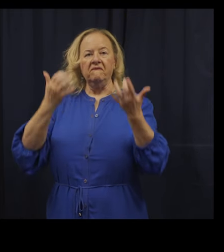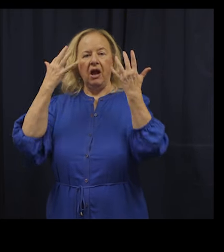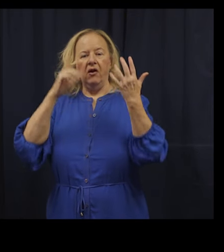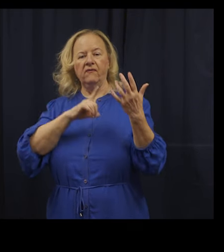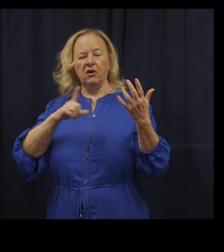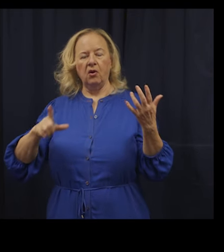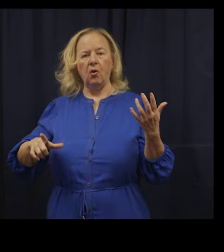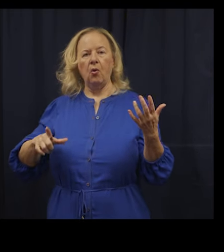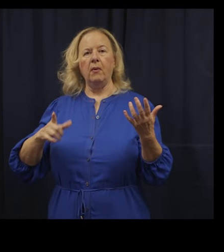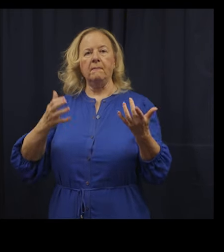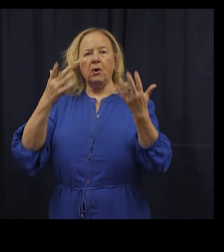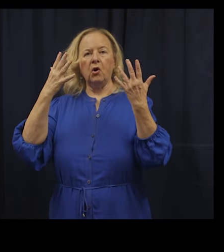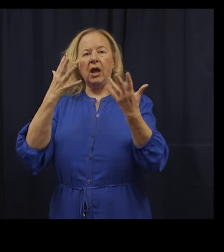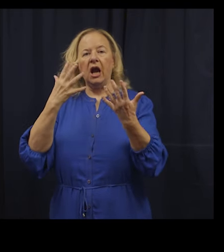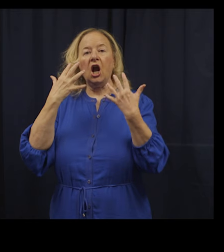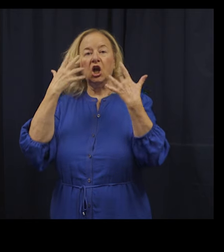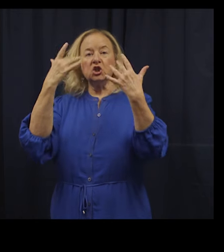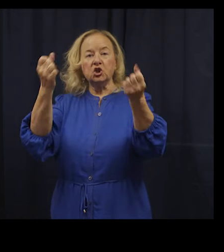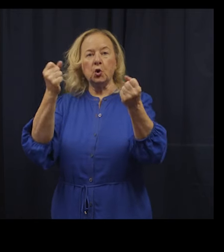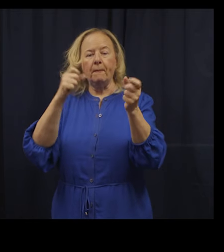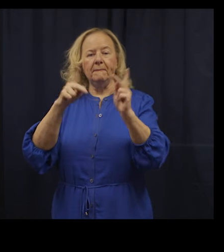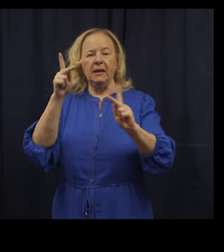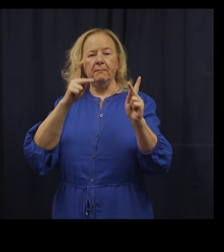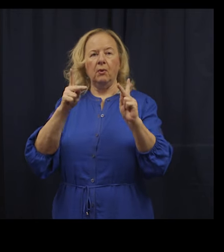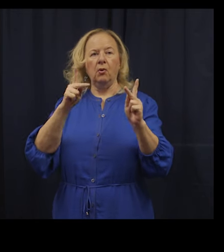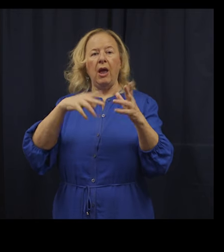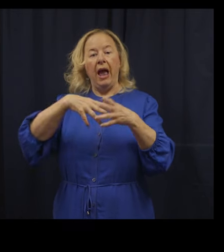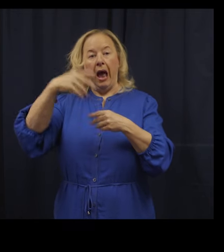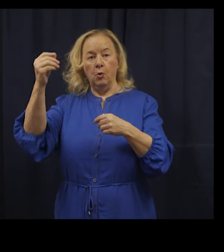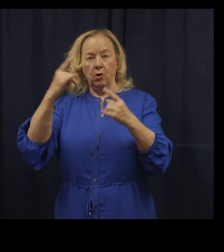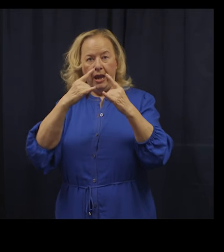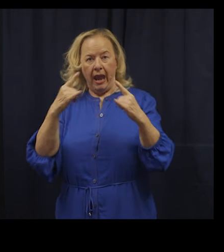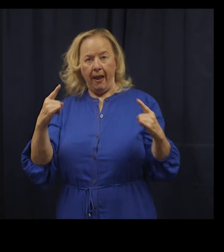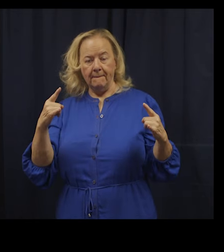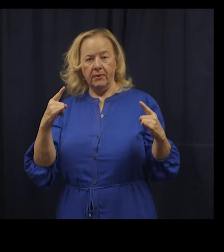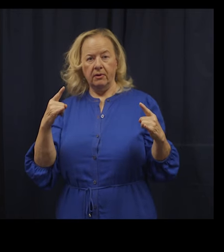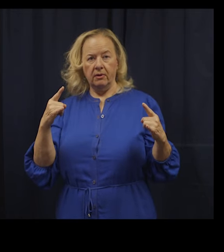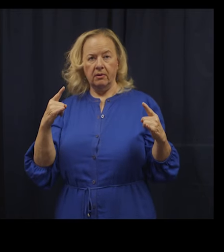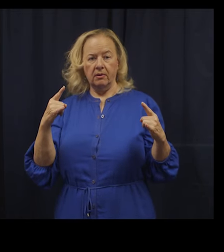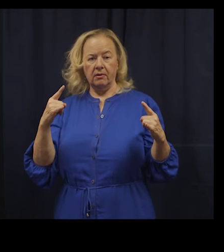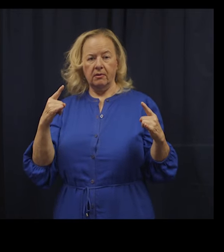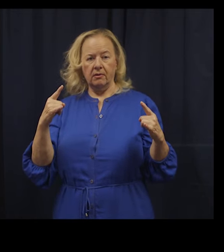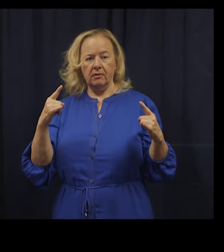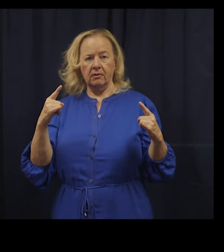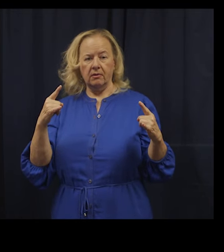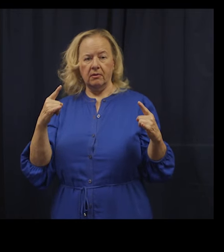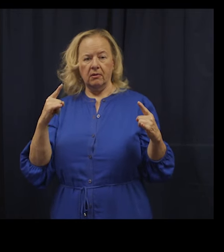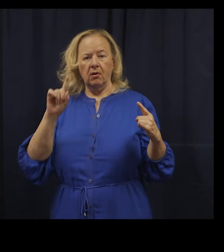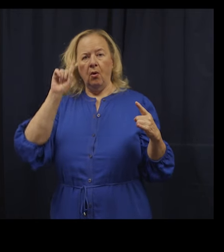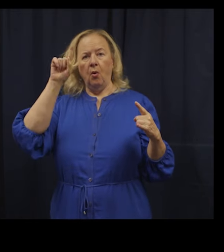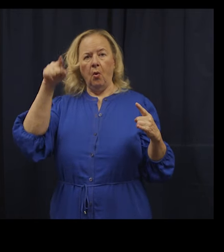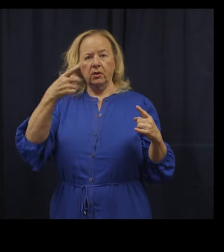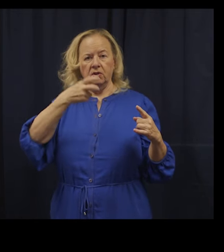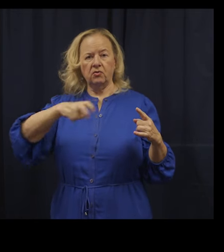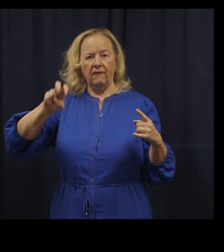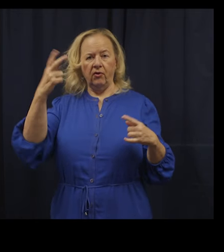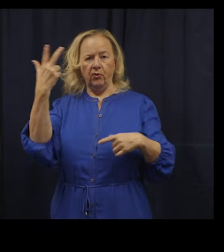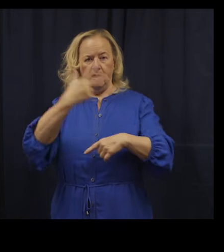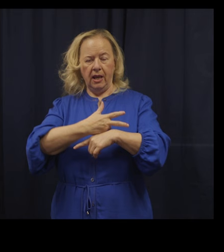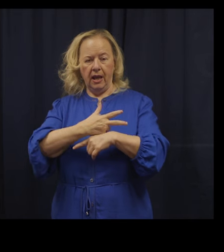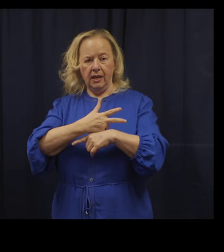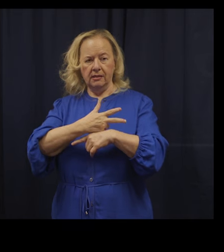burnt among them and consumed them that were in the outer parts of the camp. Wow, they only traveled 3 days after a